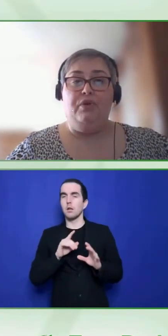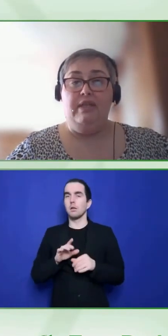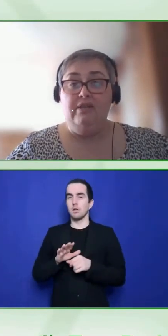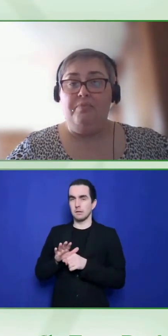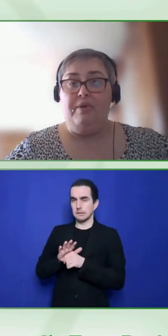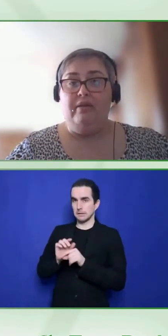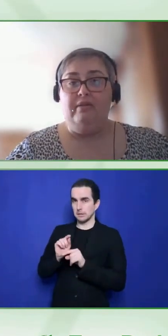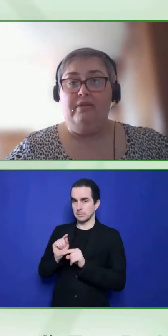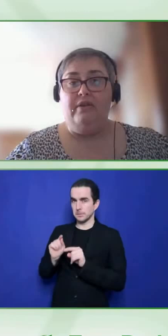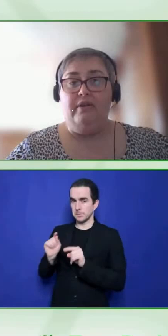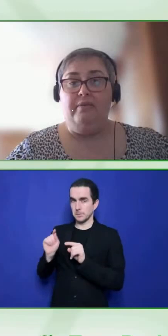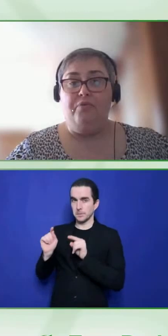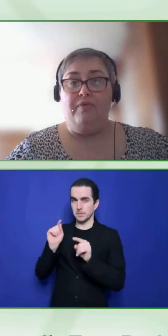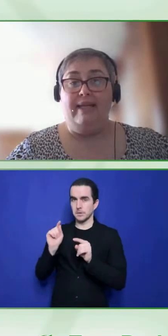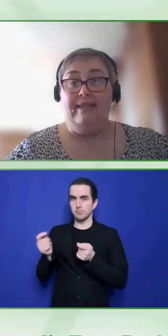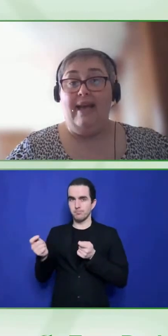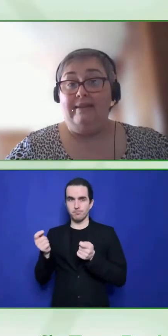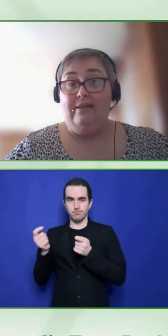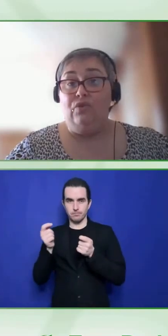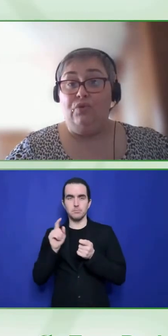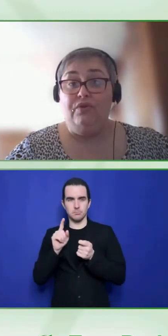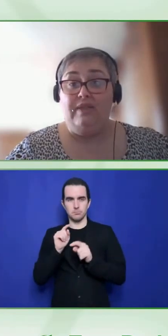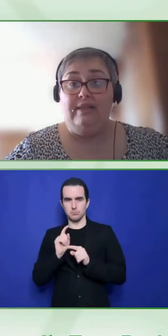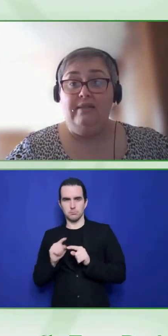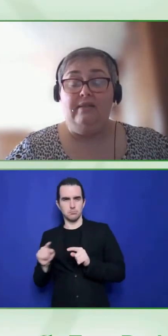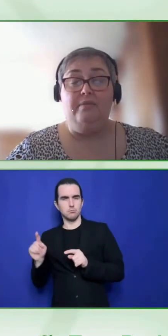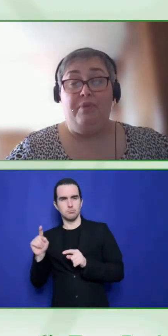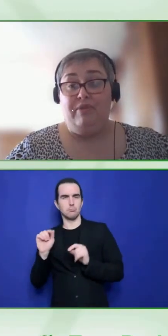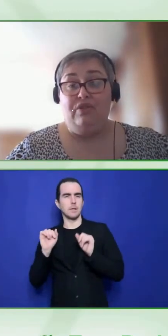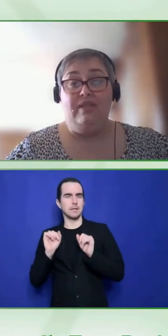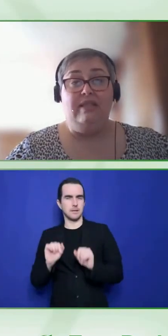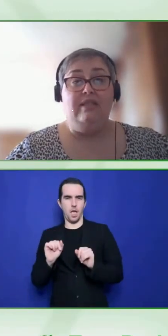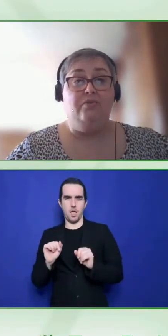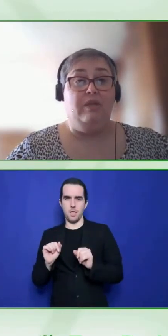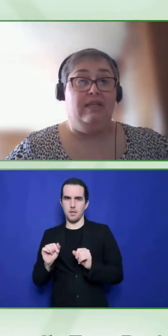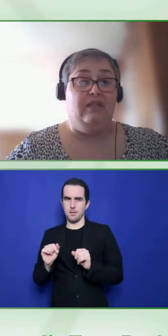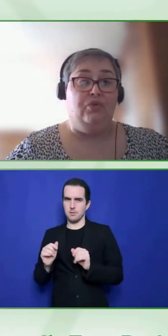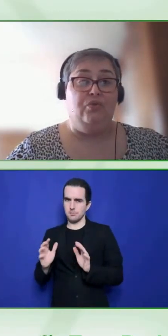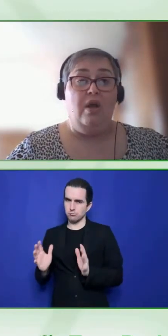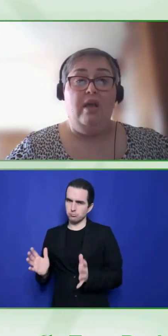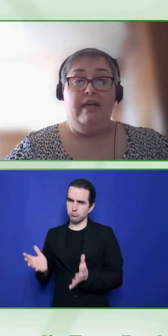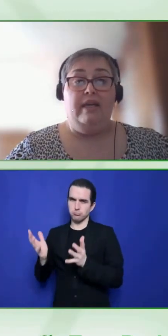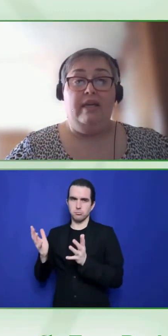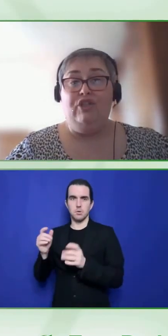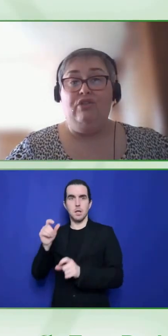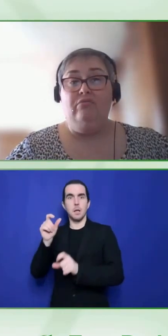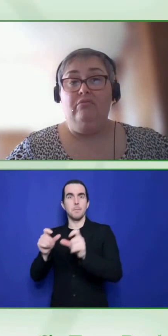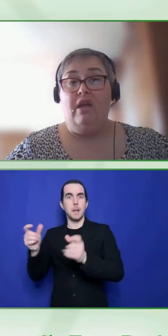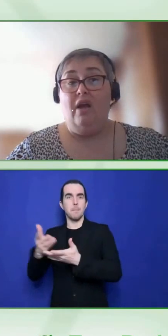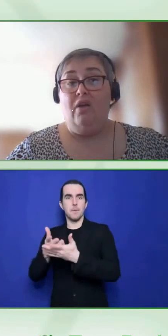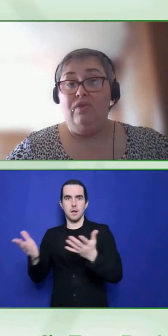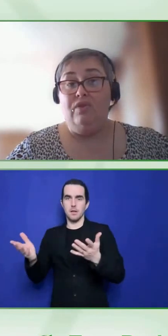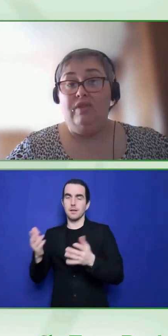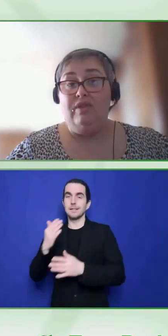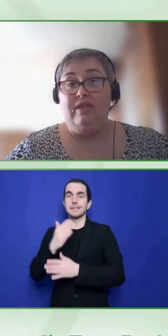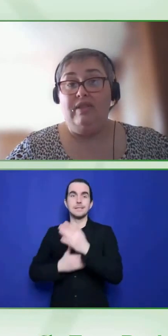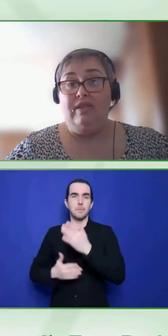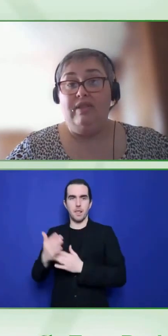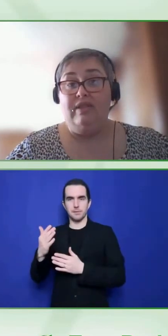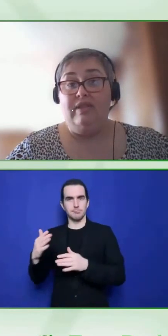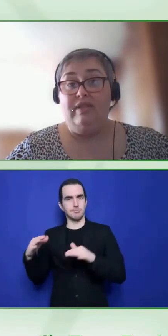city work is about providing access to services, public services related to education,